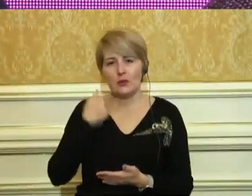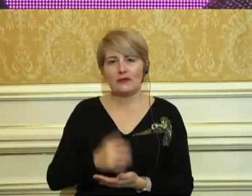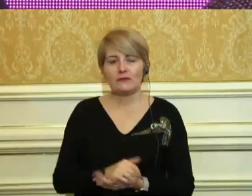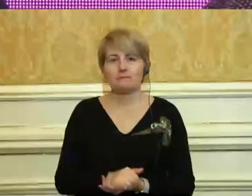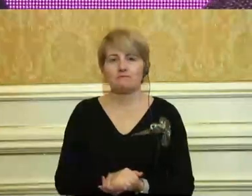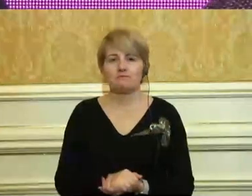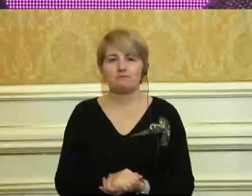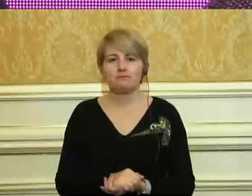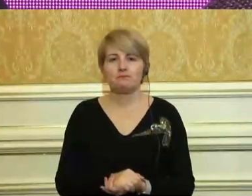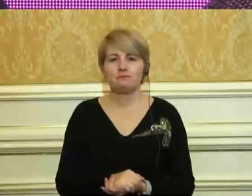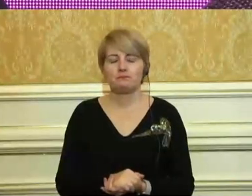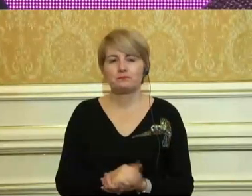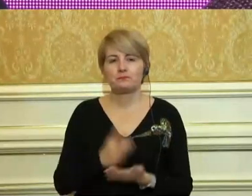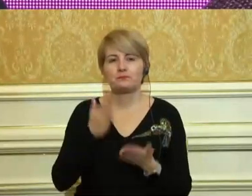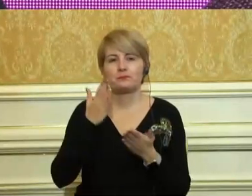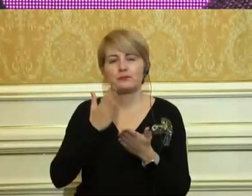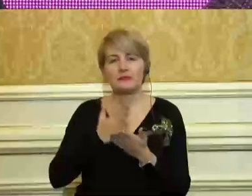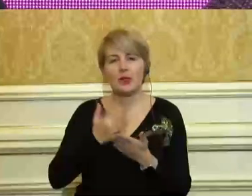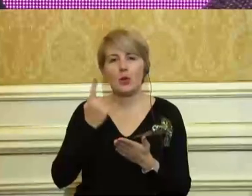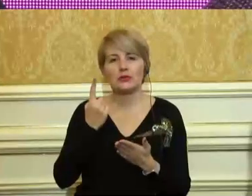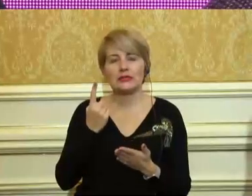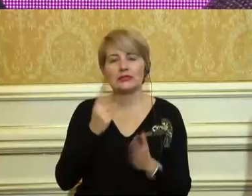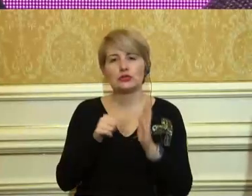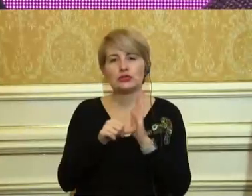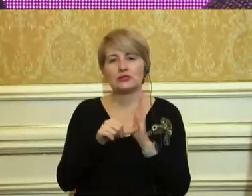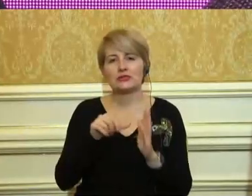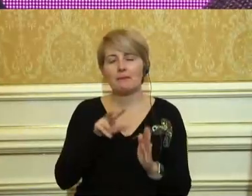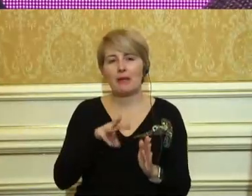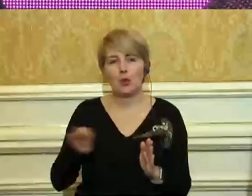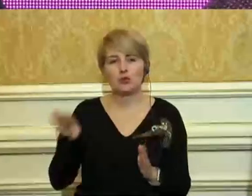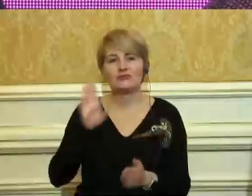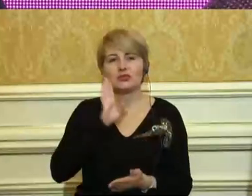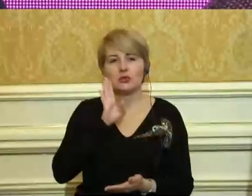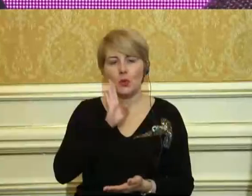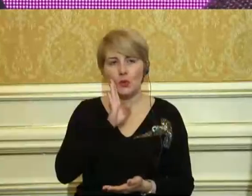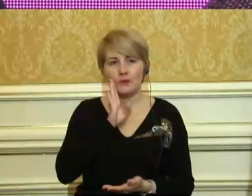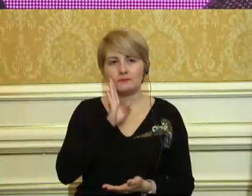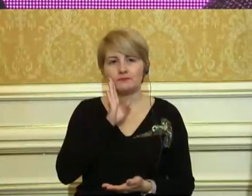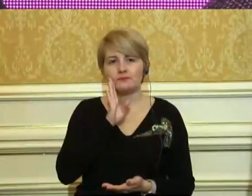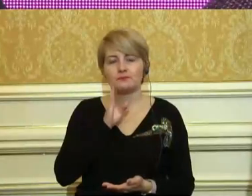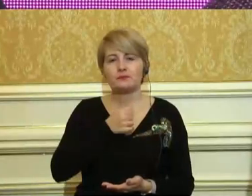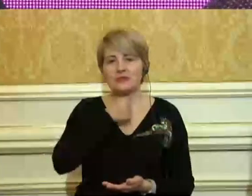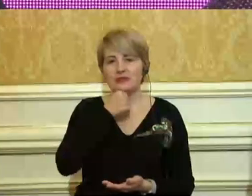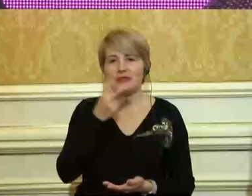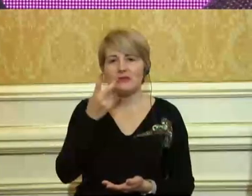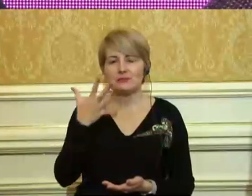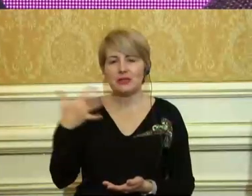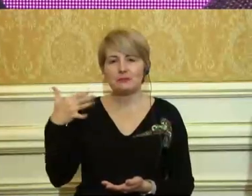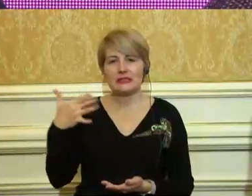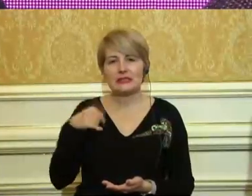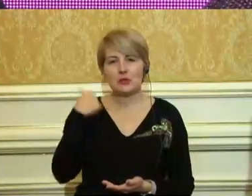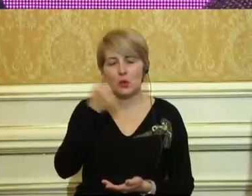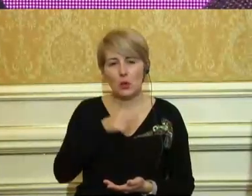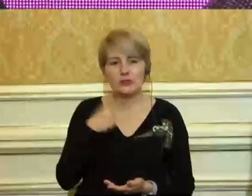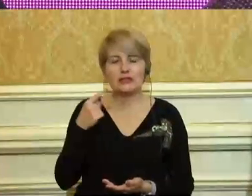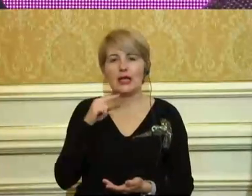until 50 years old, they are 1.6 million of women between 25 and